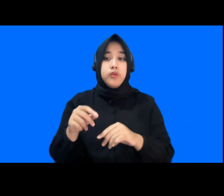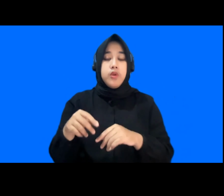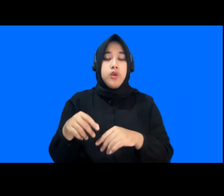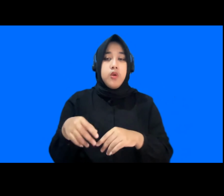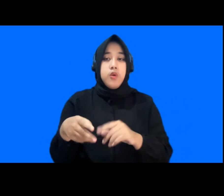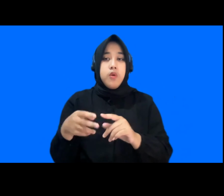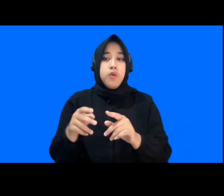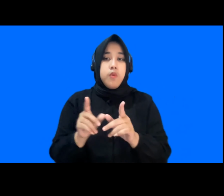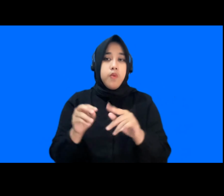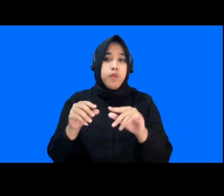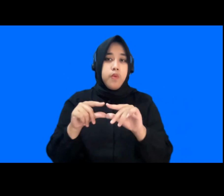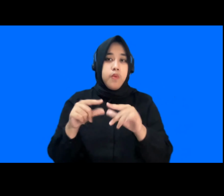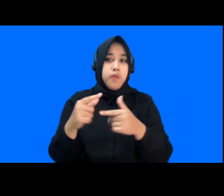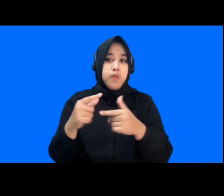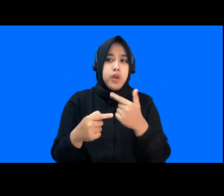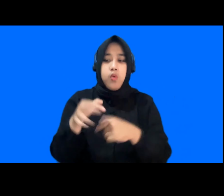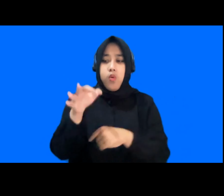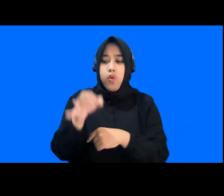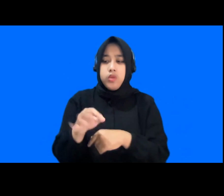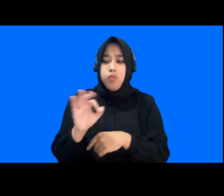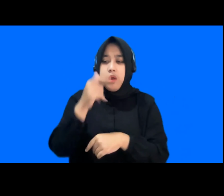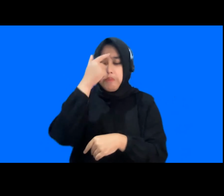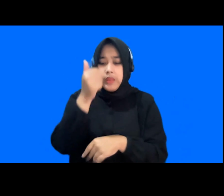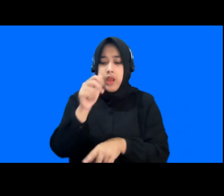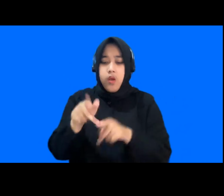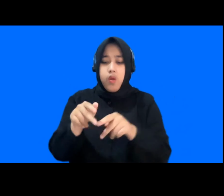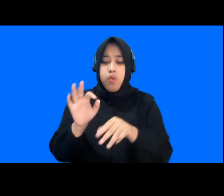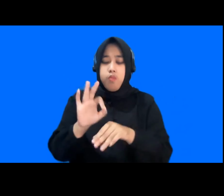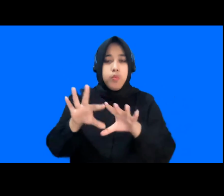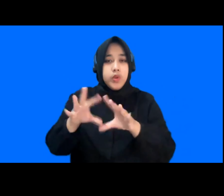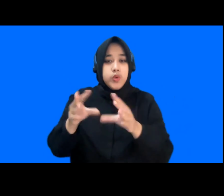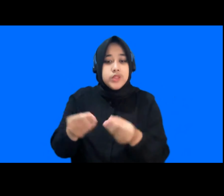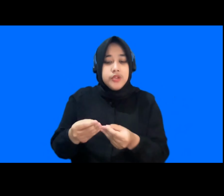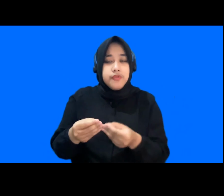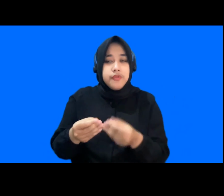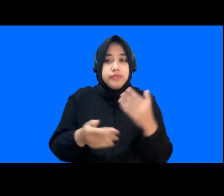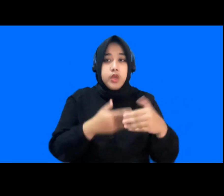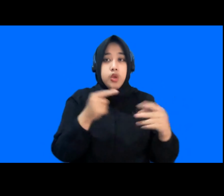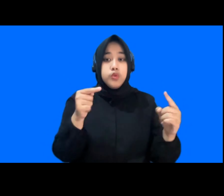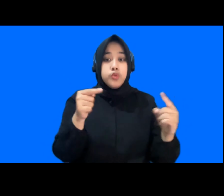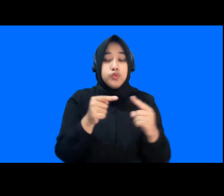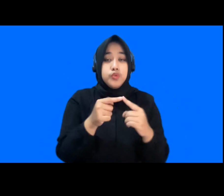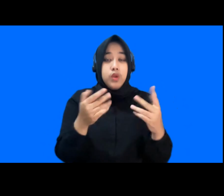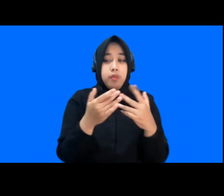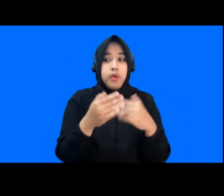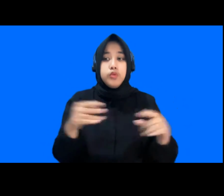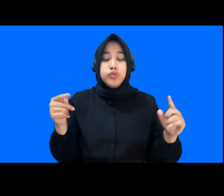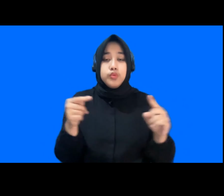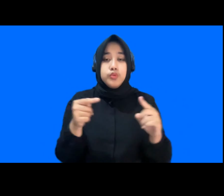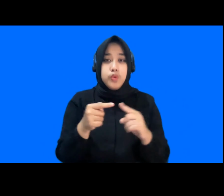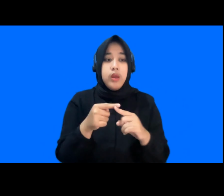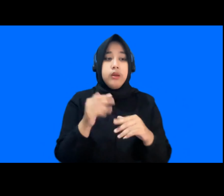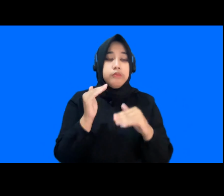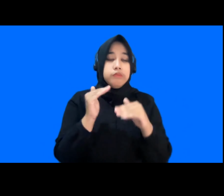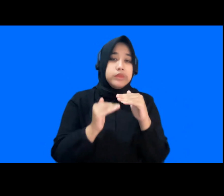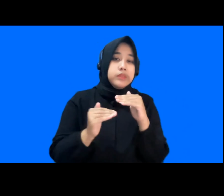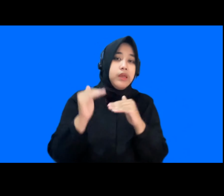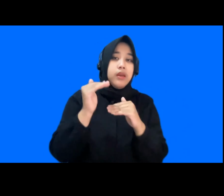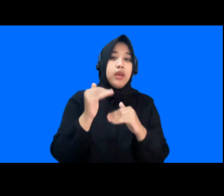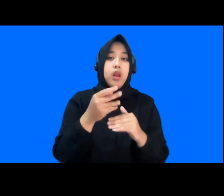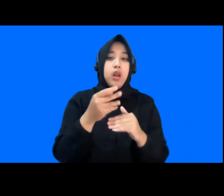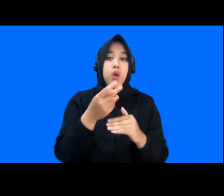Its final goal is to enhance the life of the people. The Penang program on the nature-based climate adaptation presented